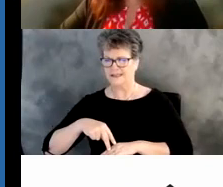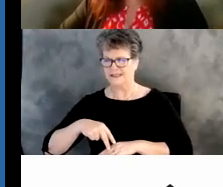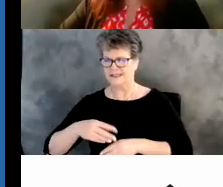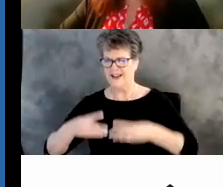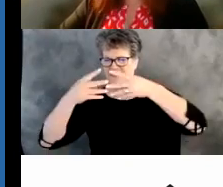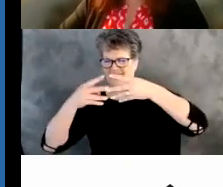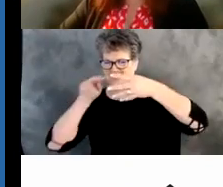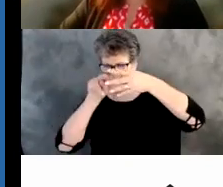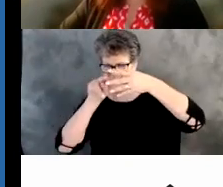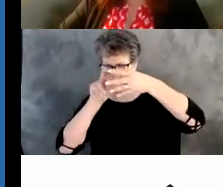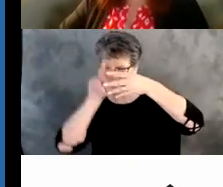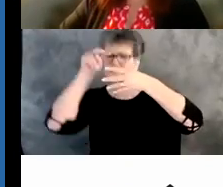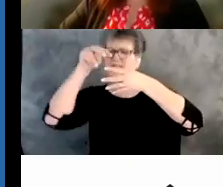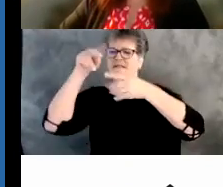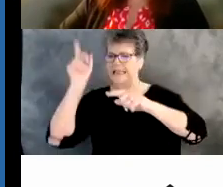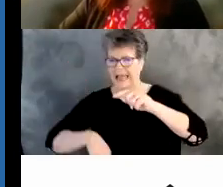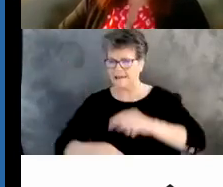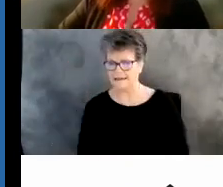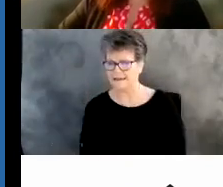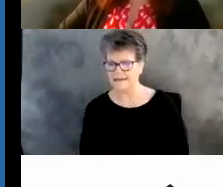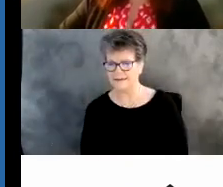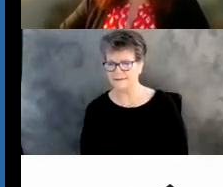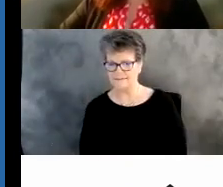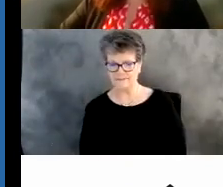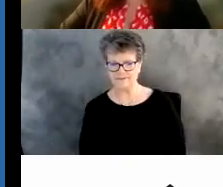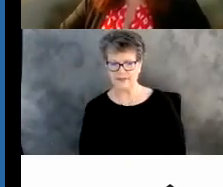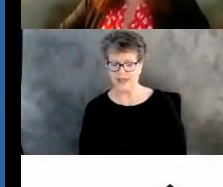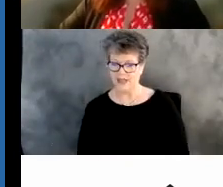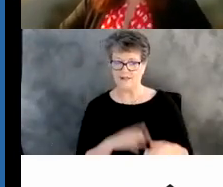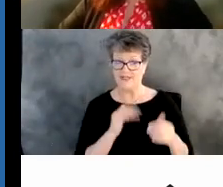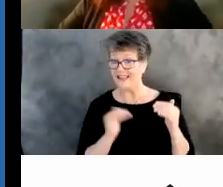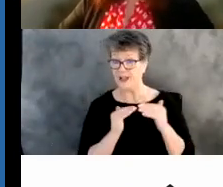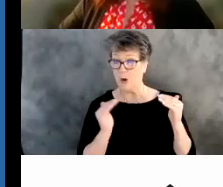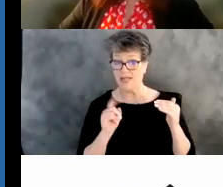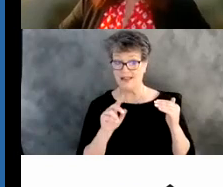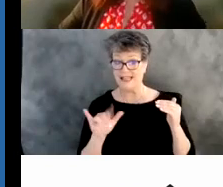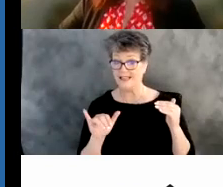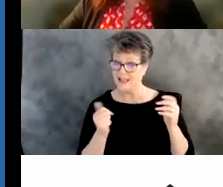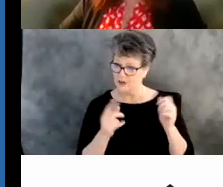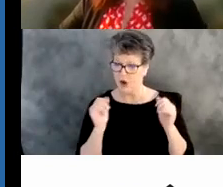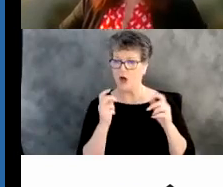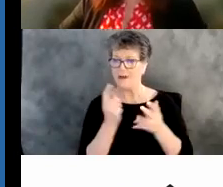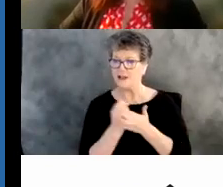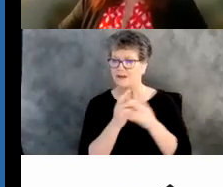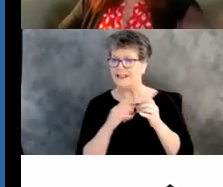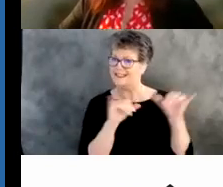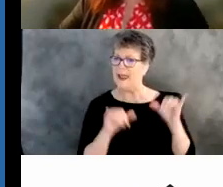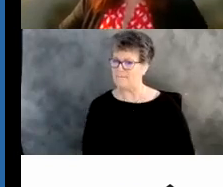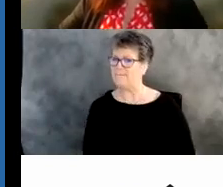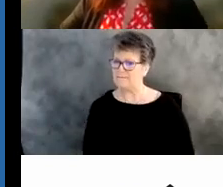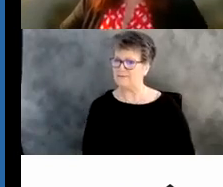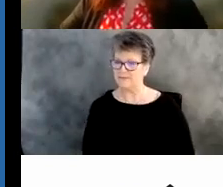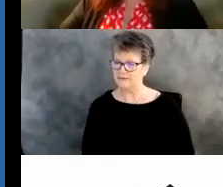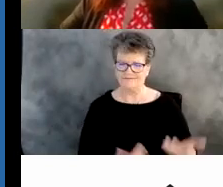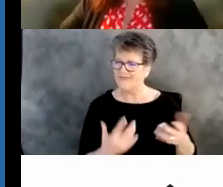box, they can't see over the fence. So that's equality. Everyone's being treated the same, but they're not